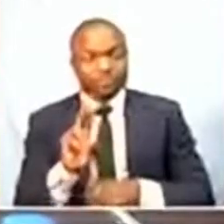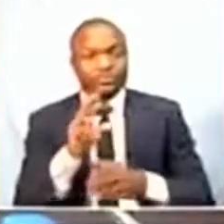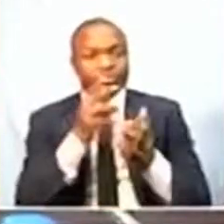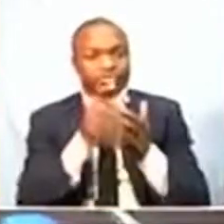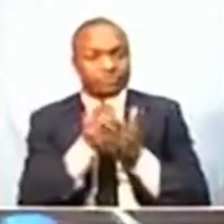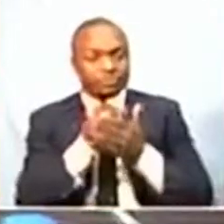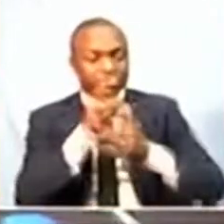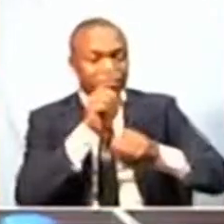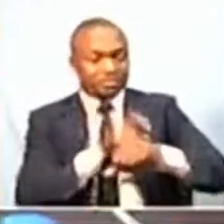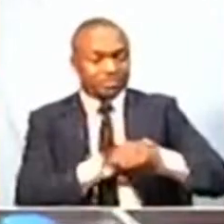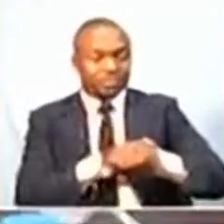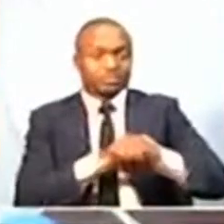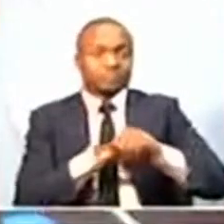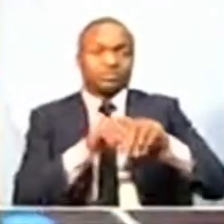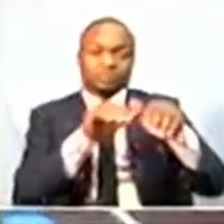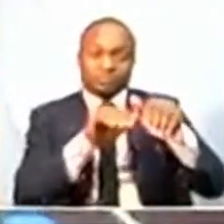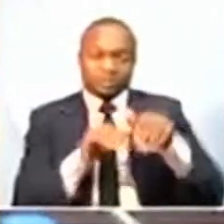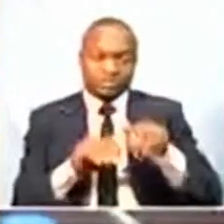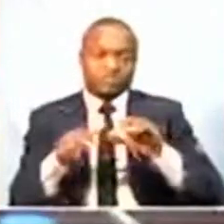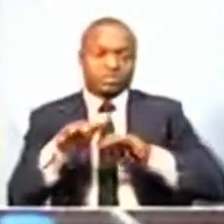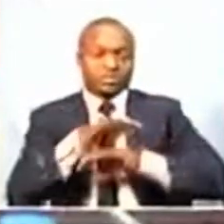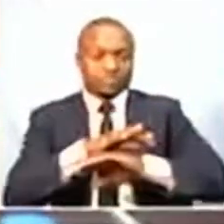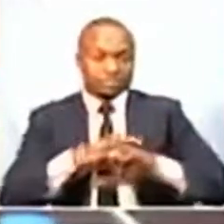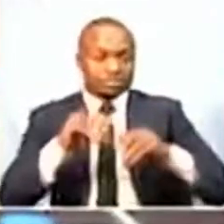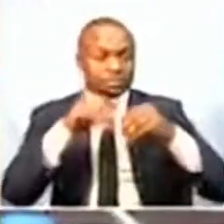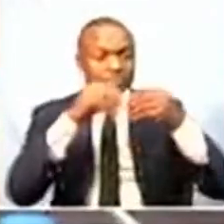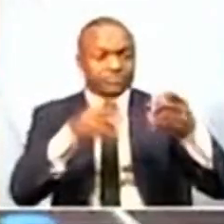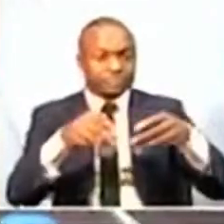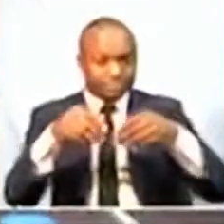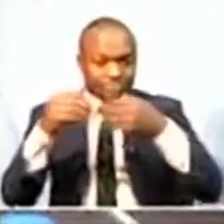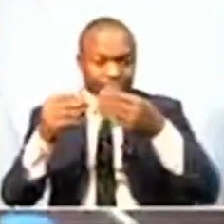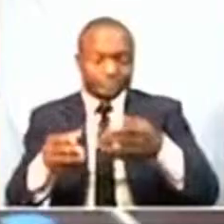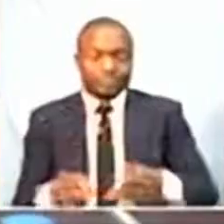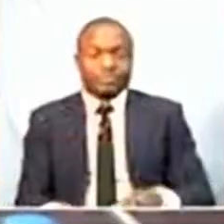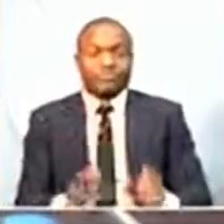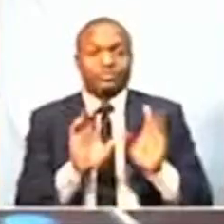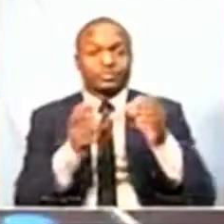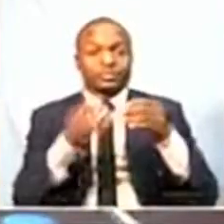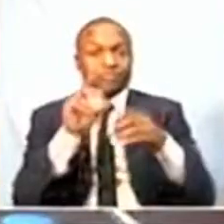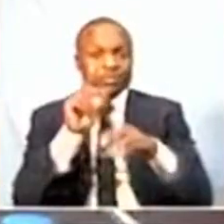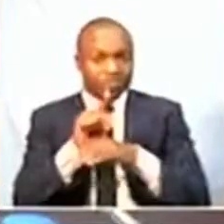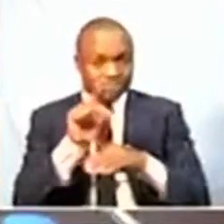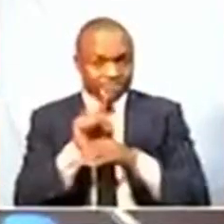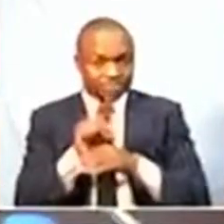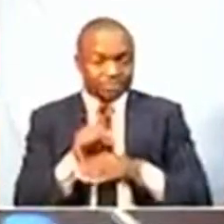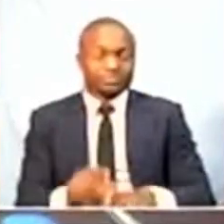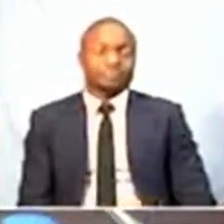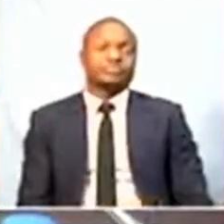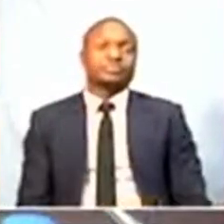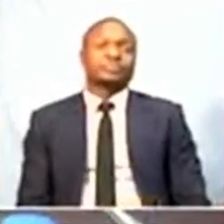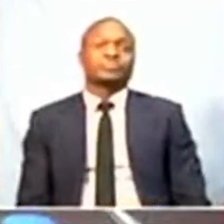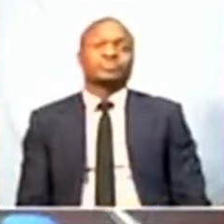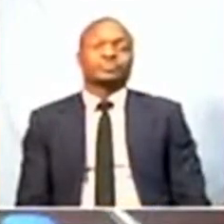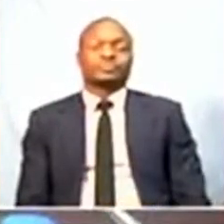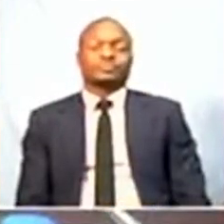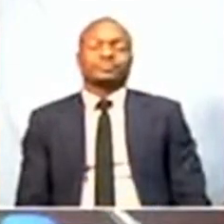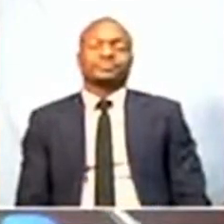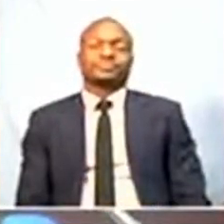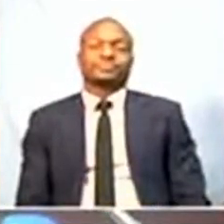period in order to avoid over expenditure. Community projects, Chair.